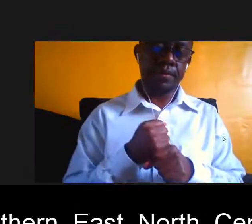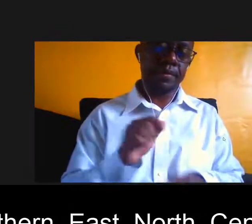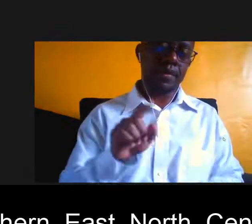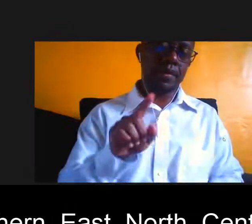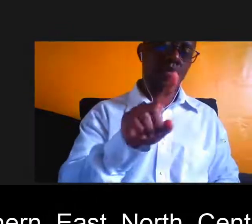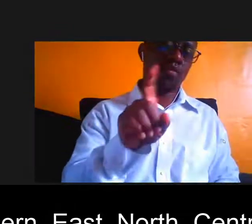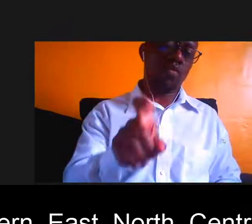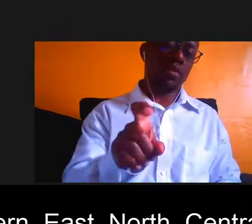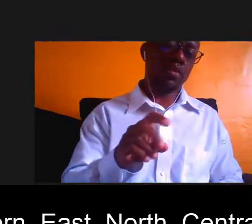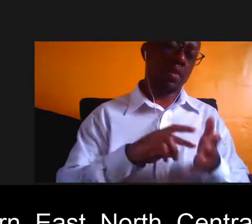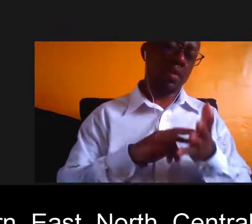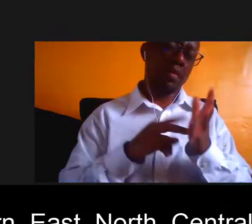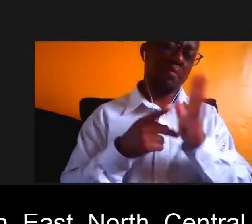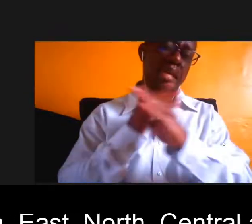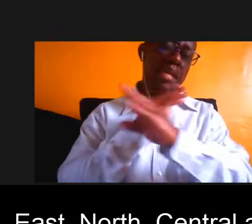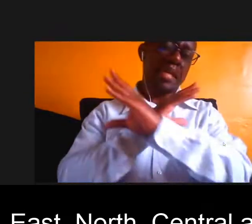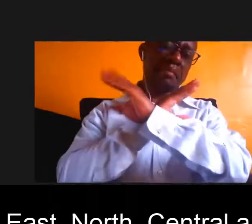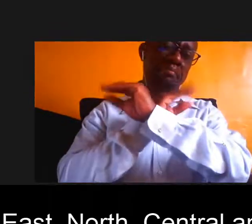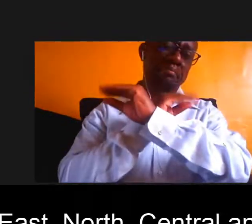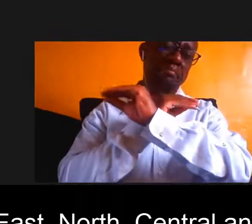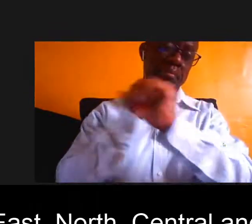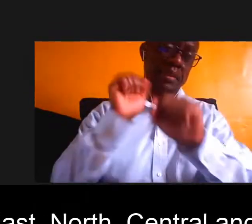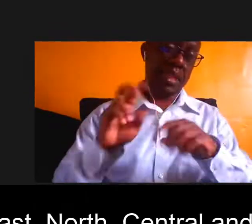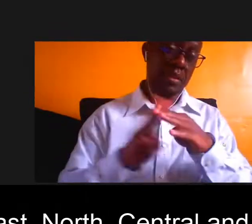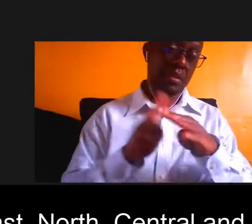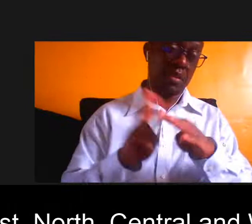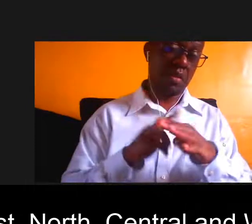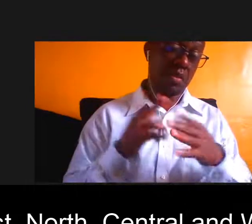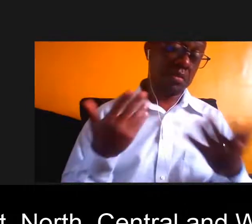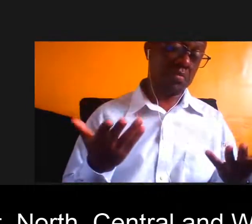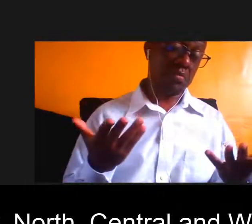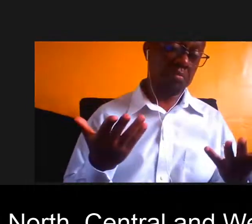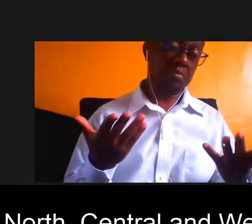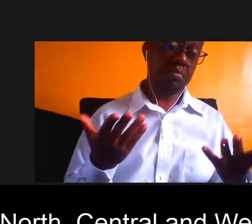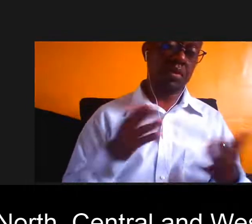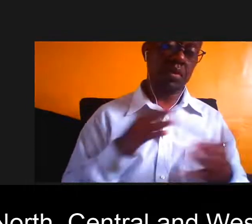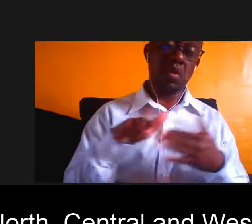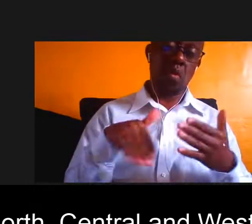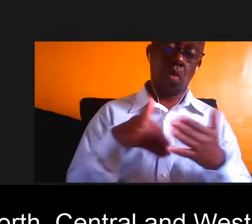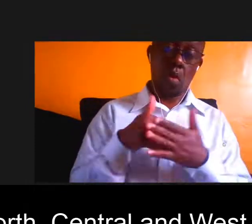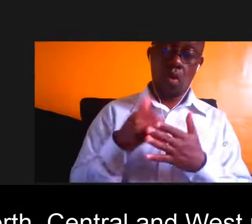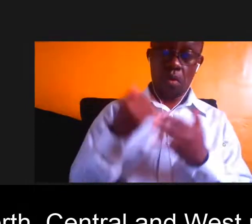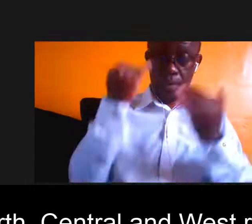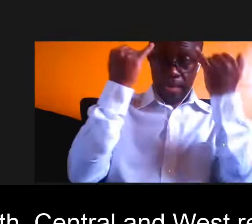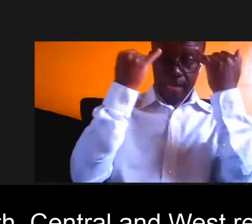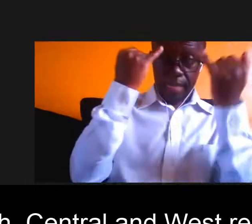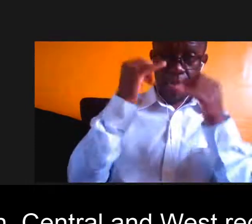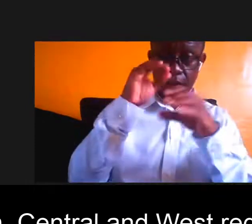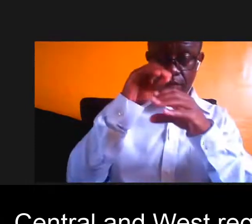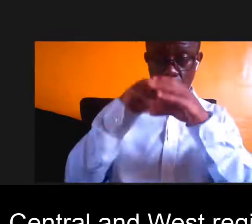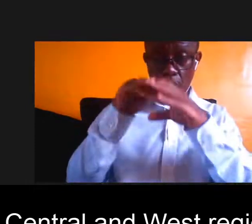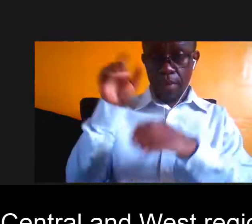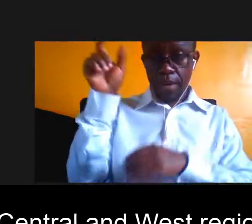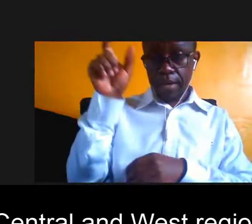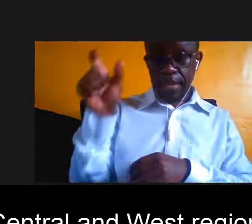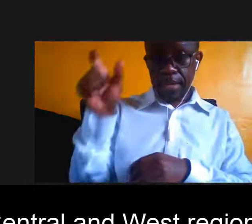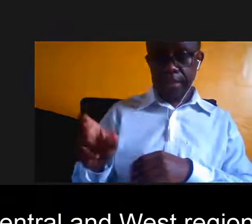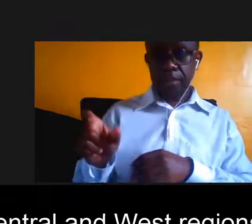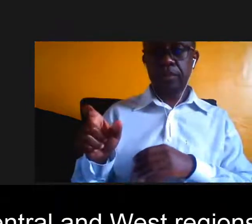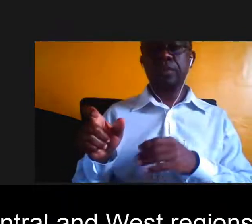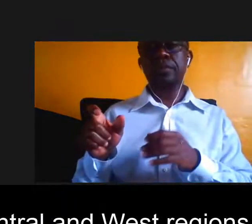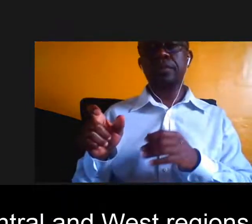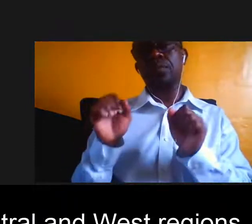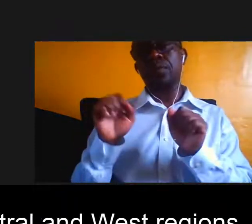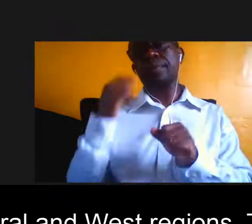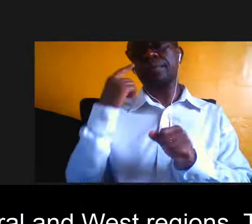the virtual meetings as mentioned? Do we have to, all these conversations at regional level, how do we get the whole of